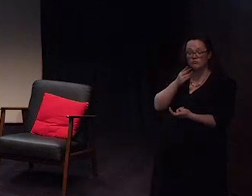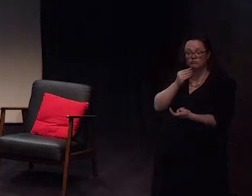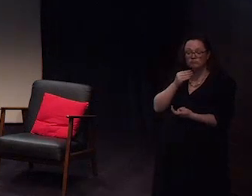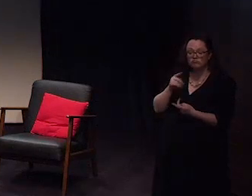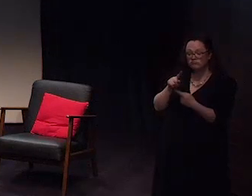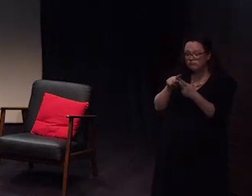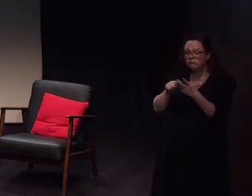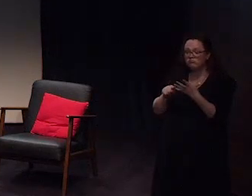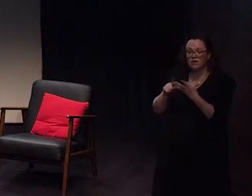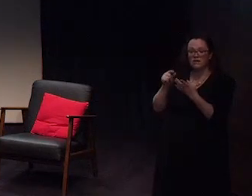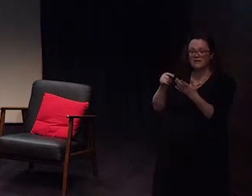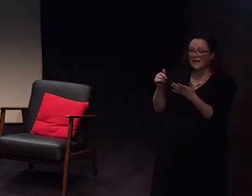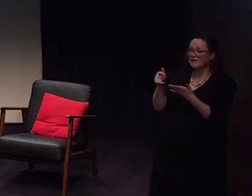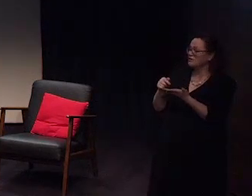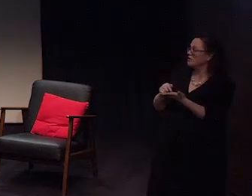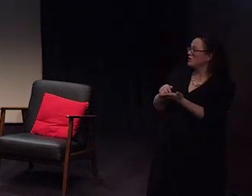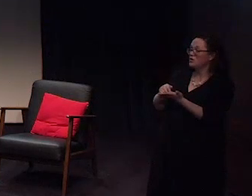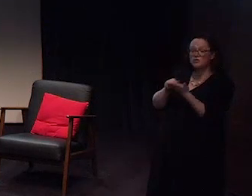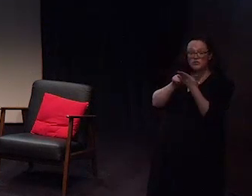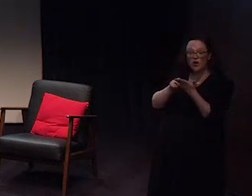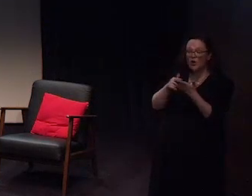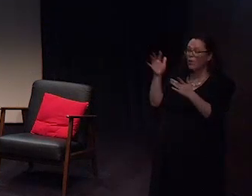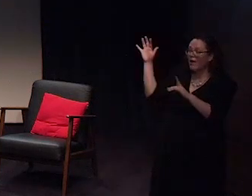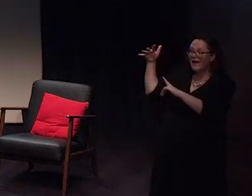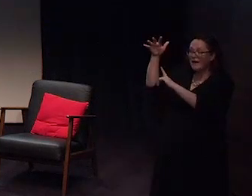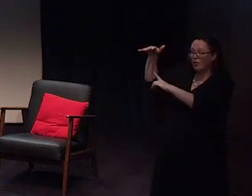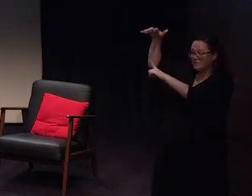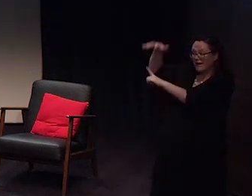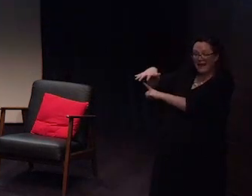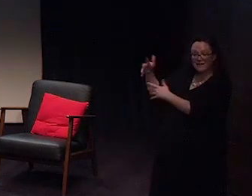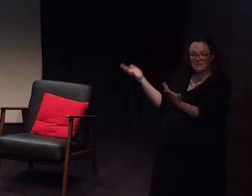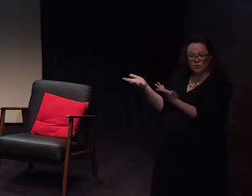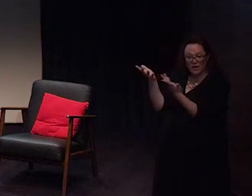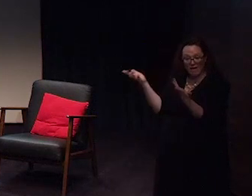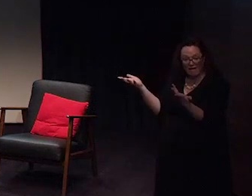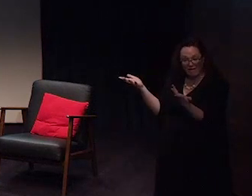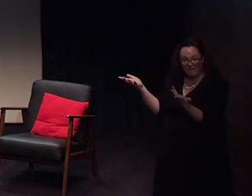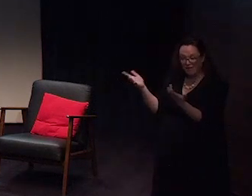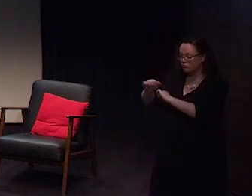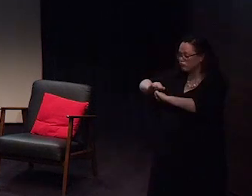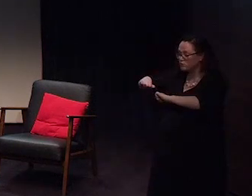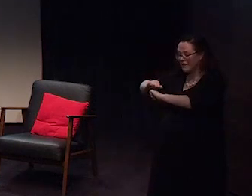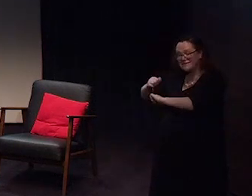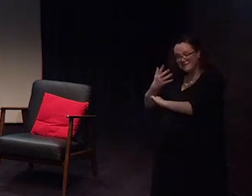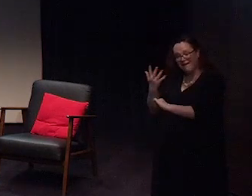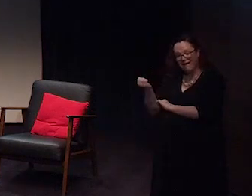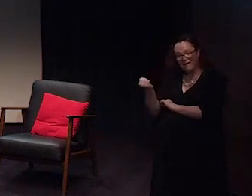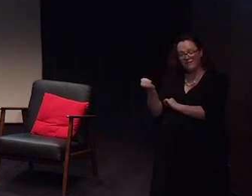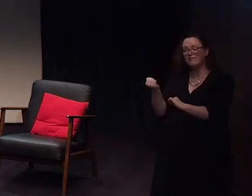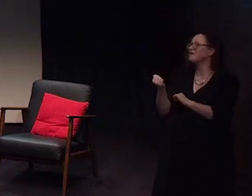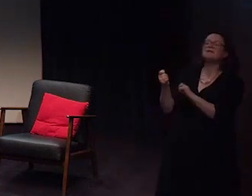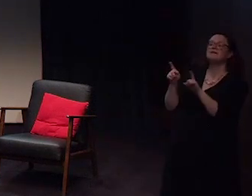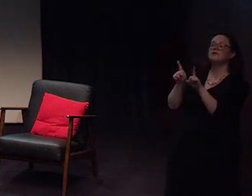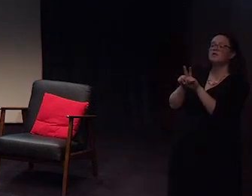show the landing zones for a rescue helicopter, for example. Regarding remote assessment of patients, live video is